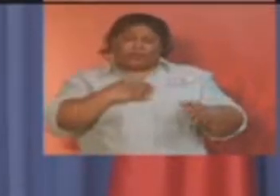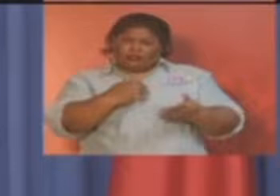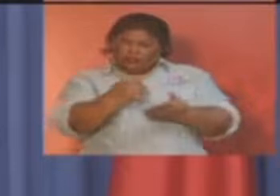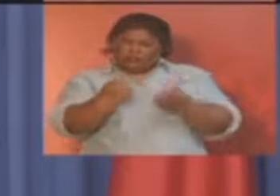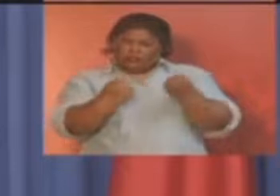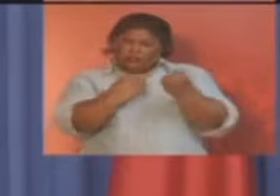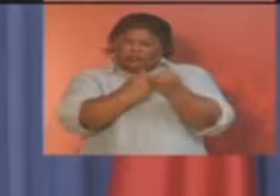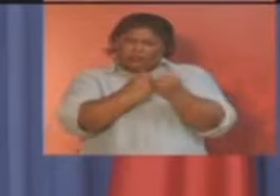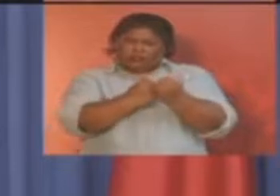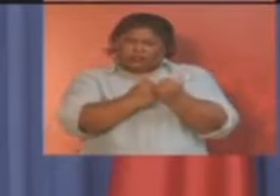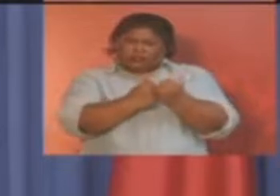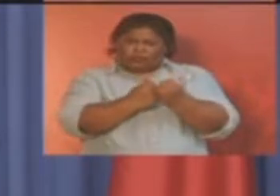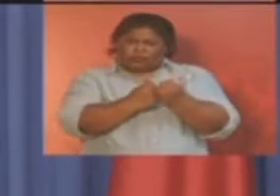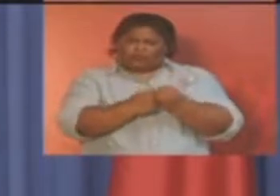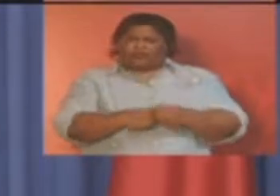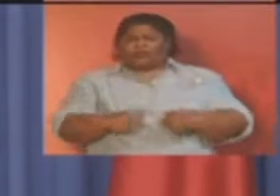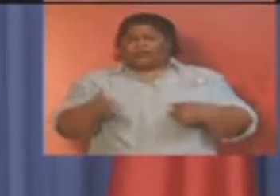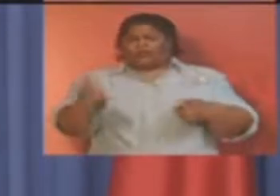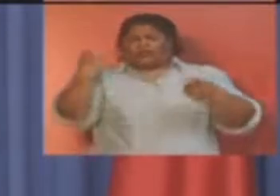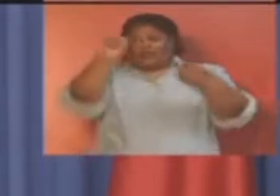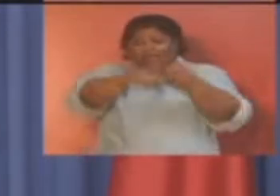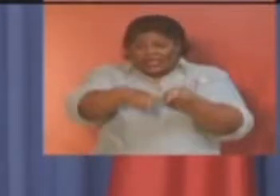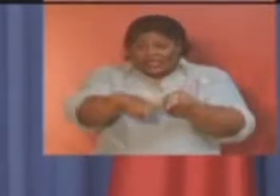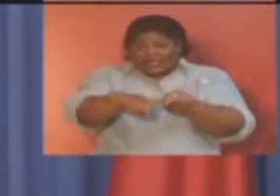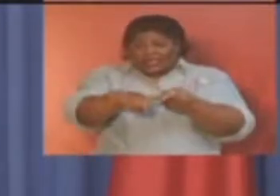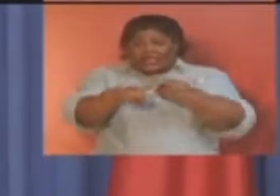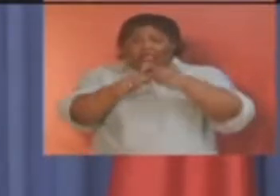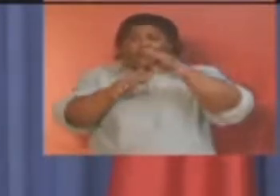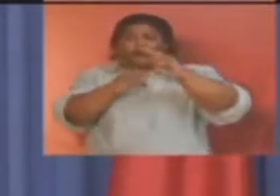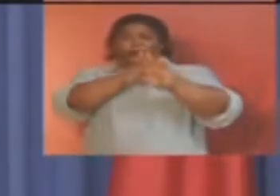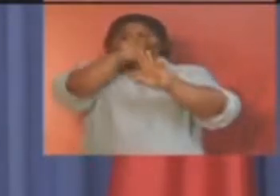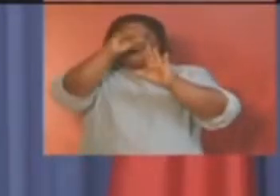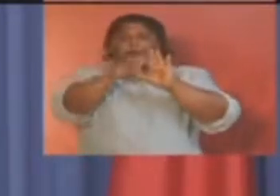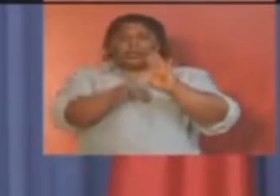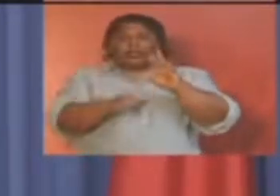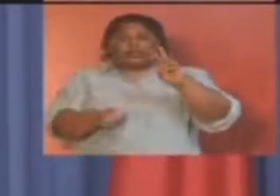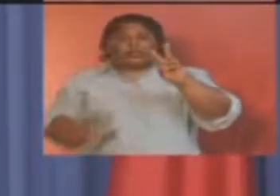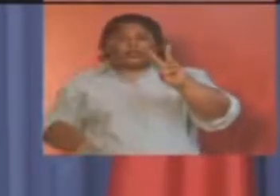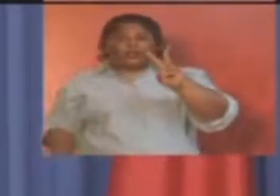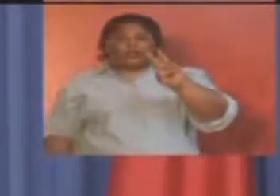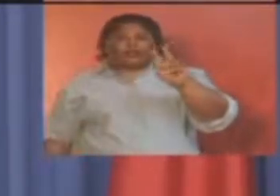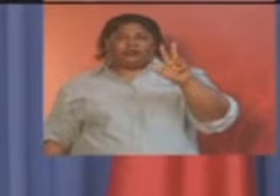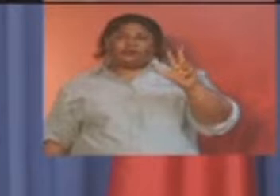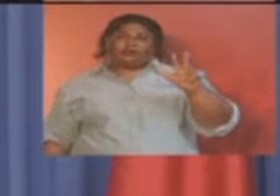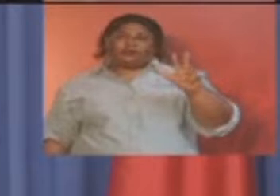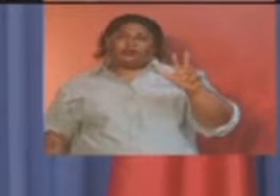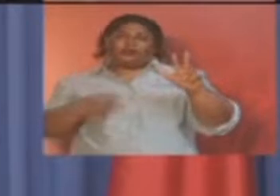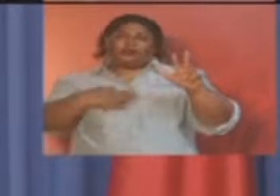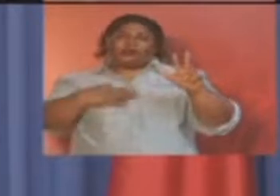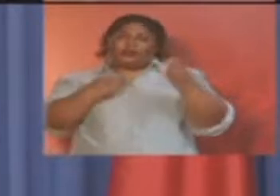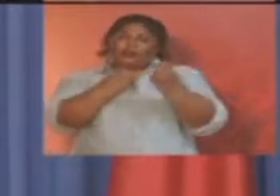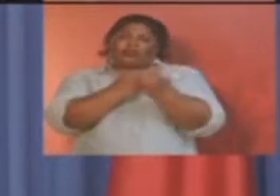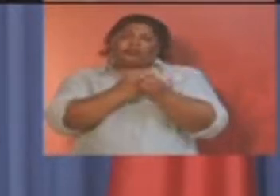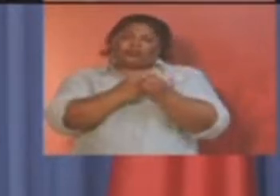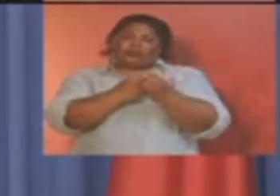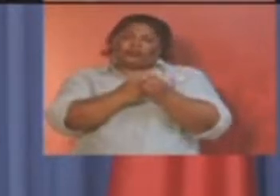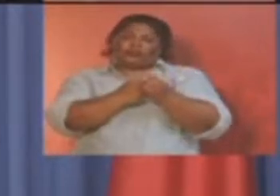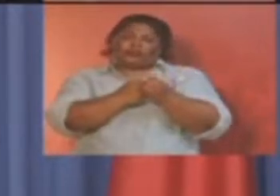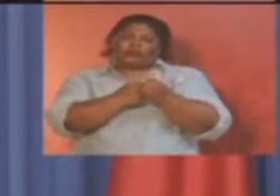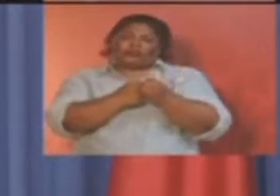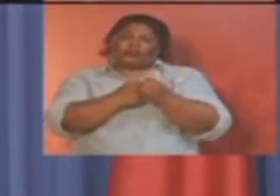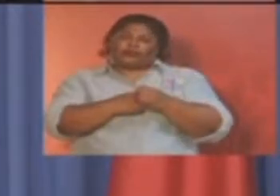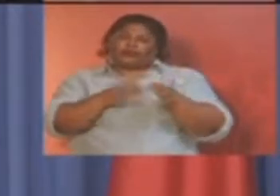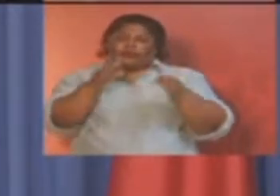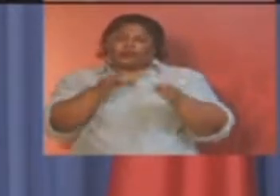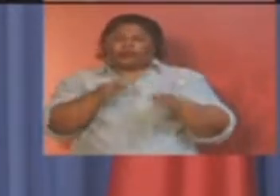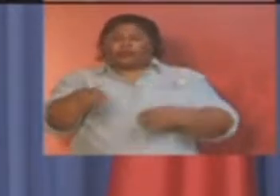days, sorry, not 23, until the 23rd of May, just stay at home as well. And we have in here the types of employees to maintain